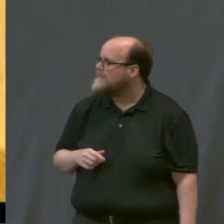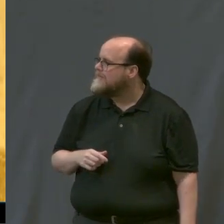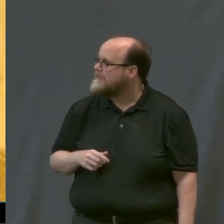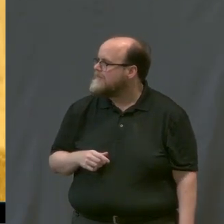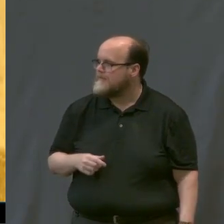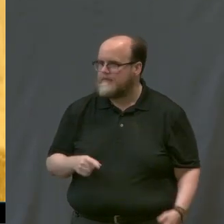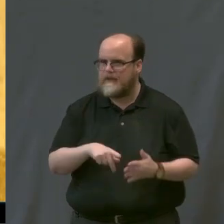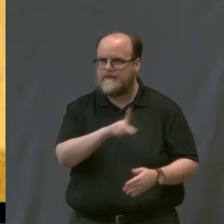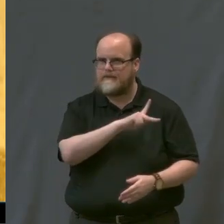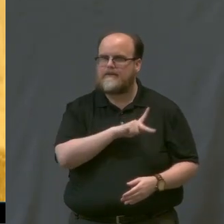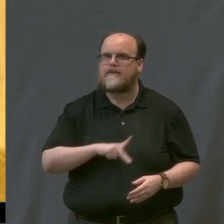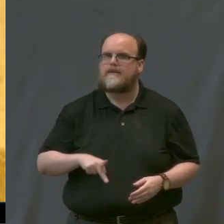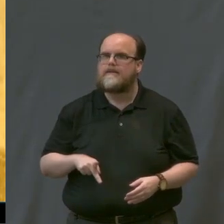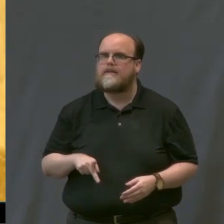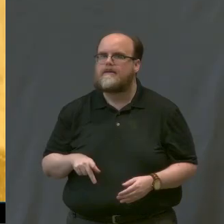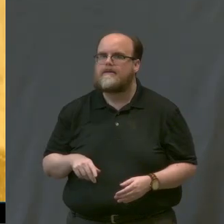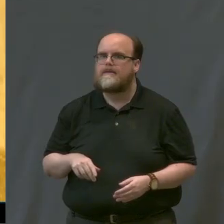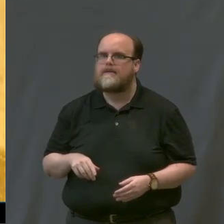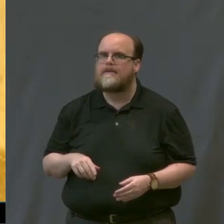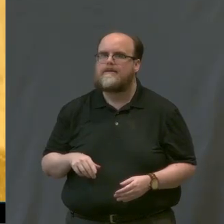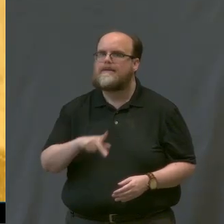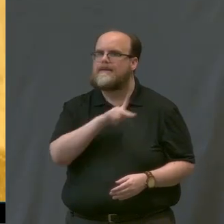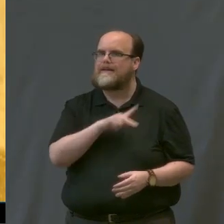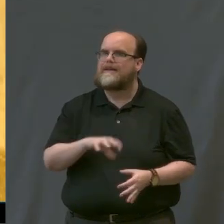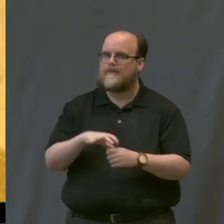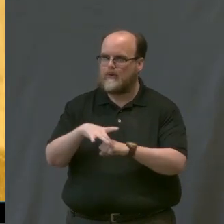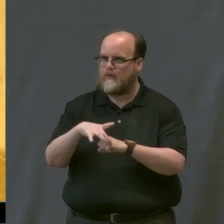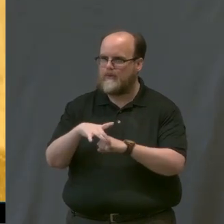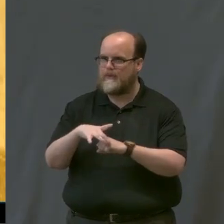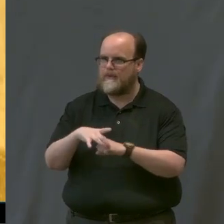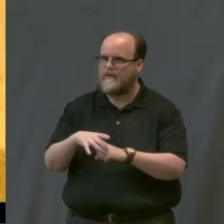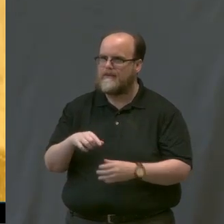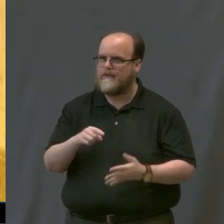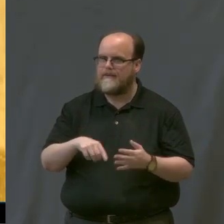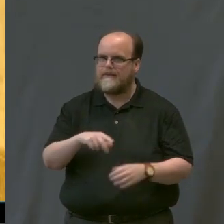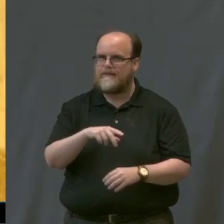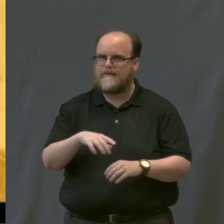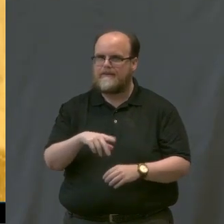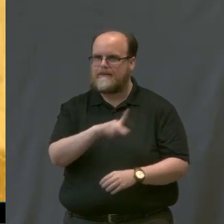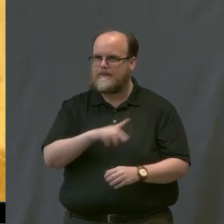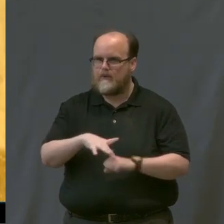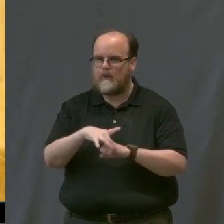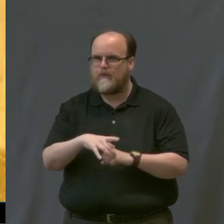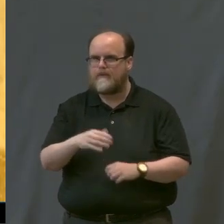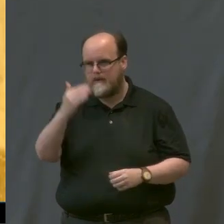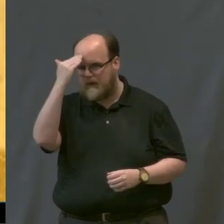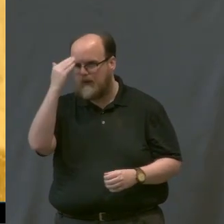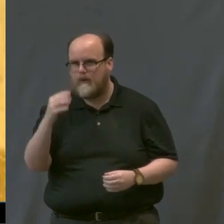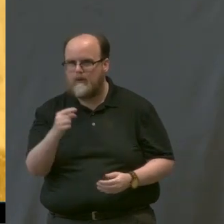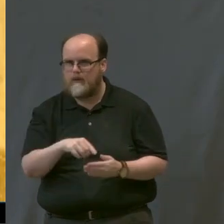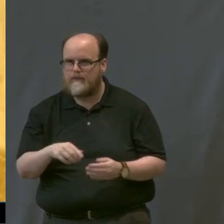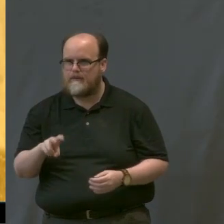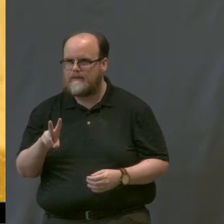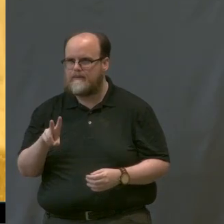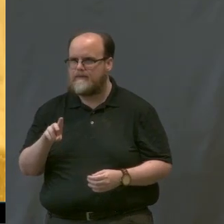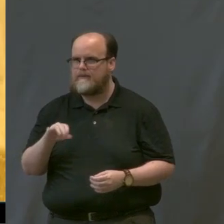Did these kings of the East, not kings of the East, the kings of the earth, did these kings of the earth know what the villain of the